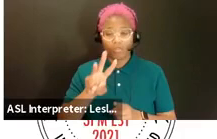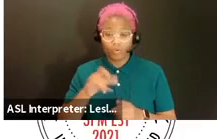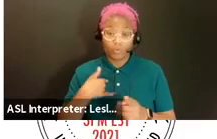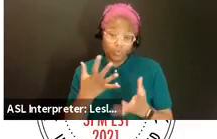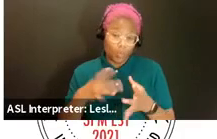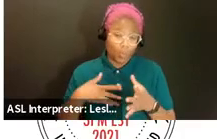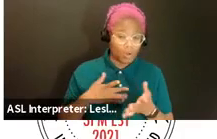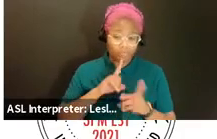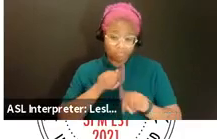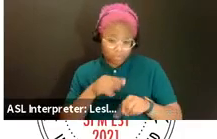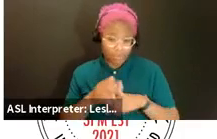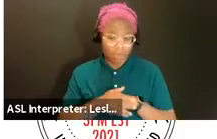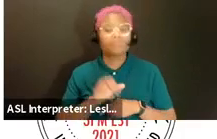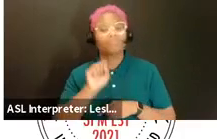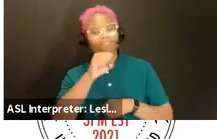Sure.